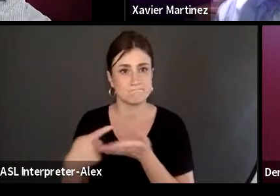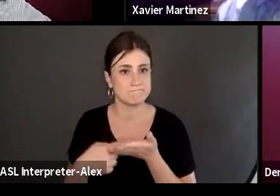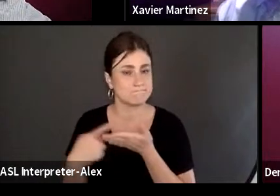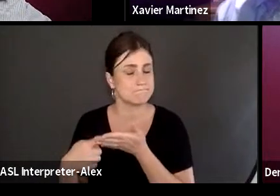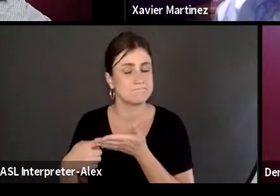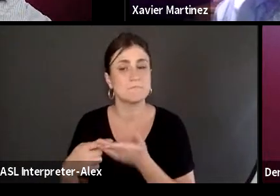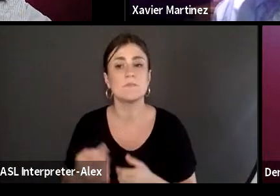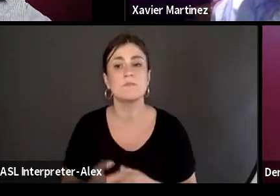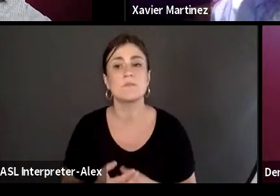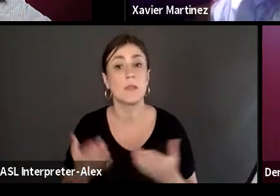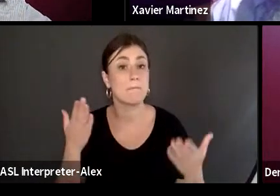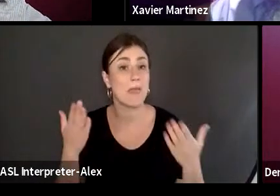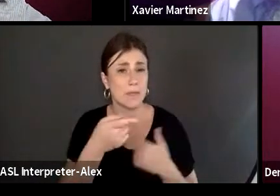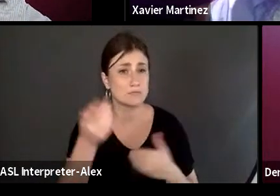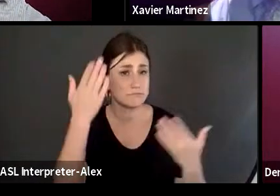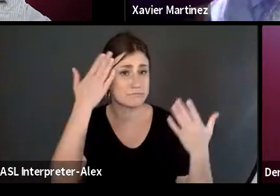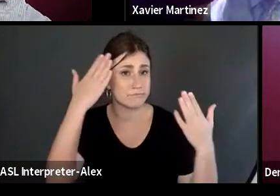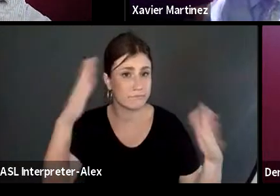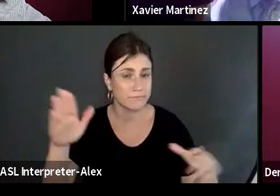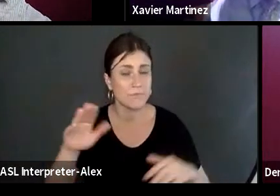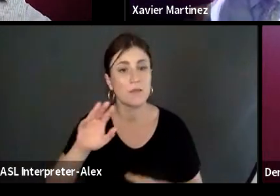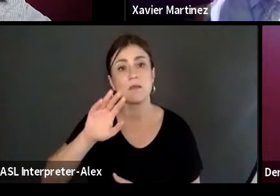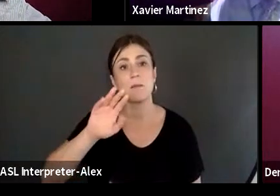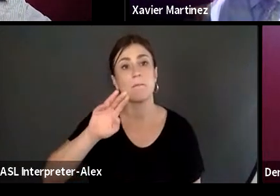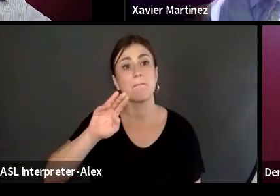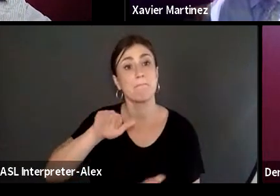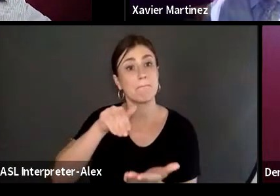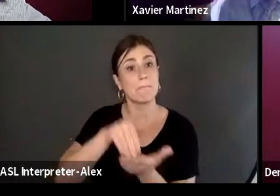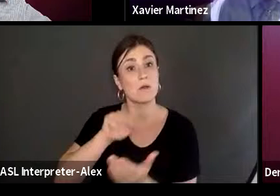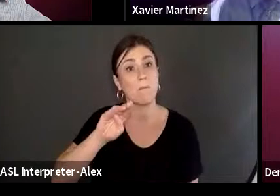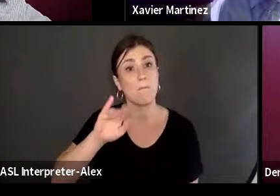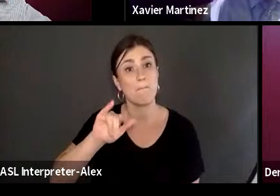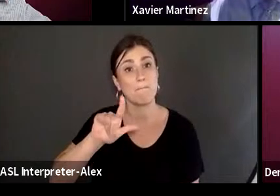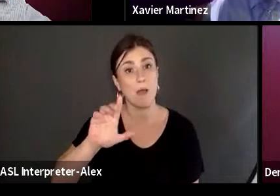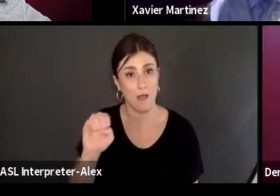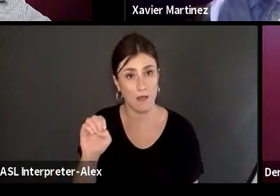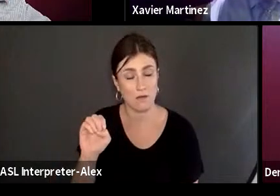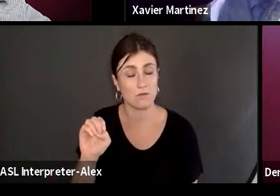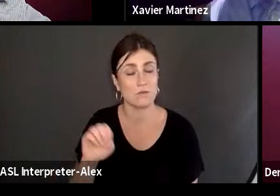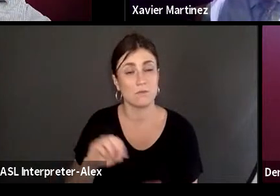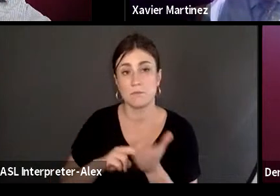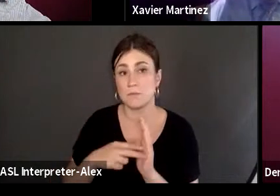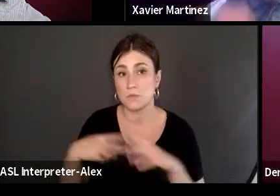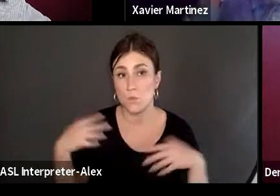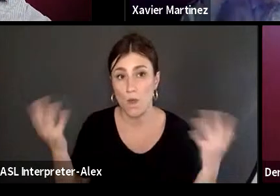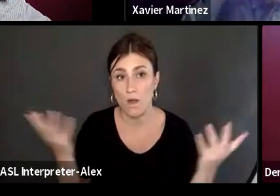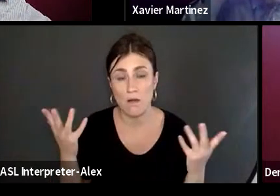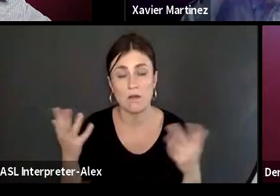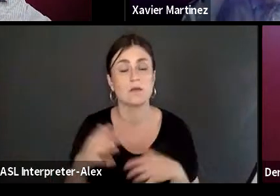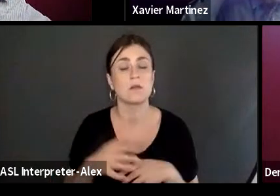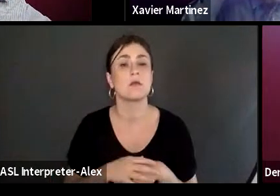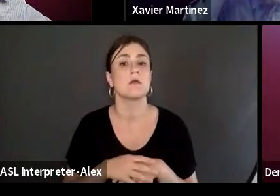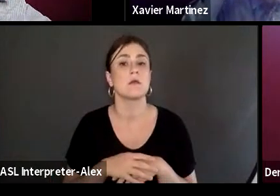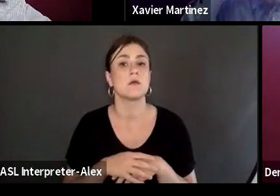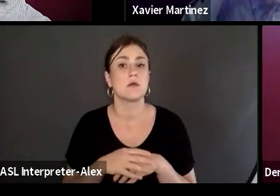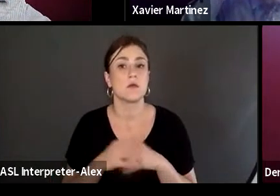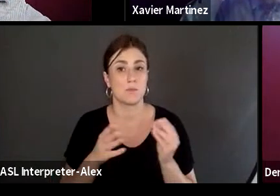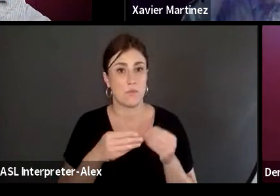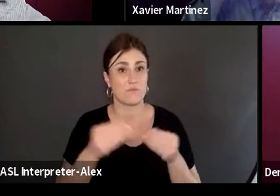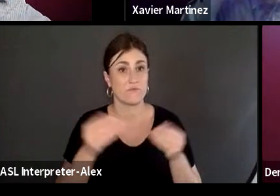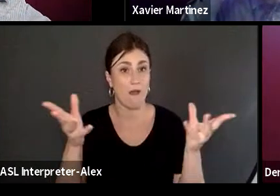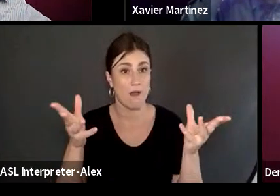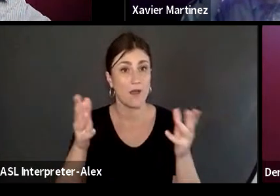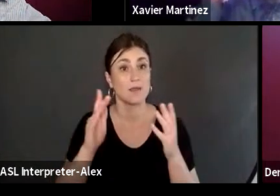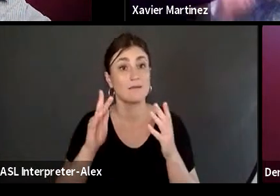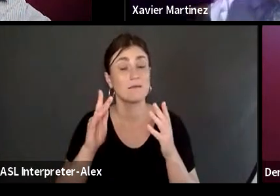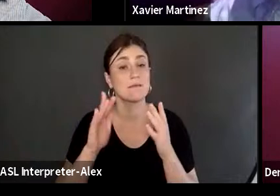as familiar, this middle mile basically means the provision of service from the broader internet world to as close as possible